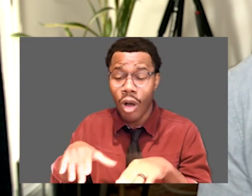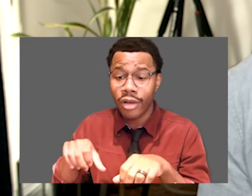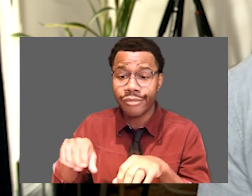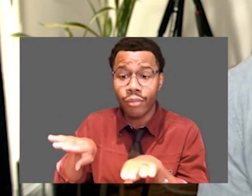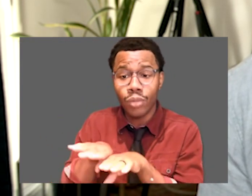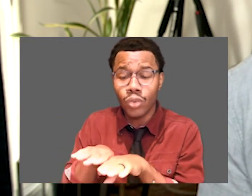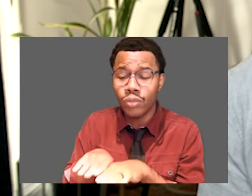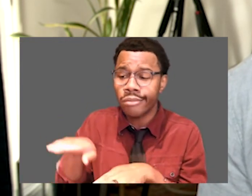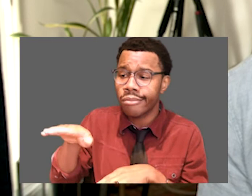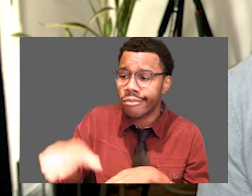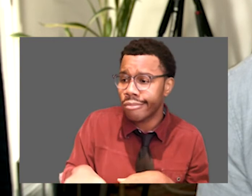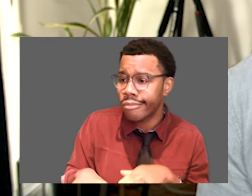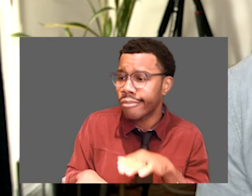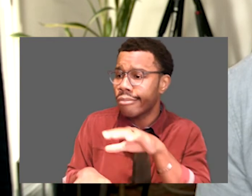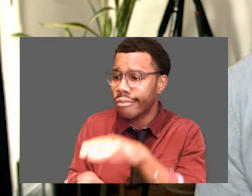takes.